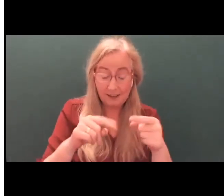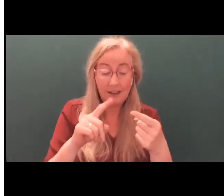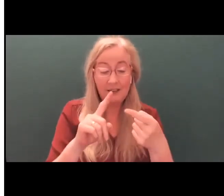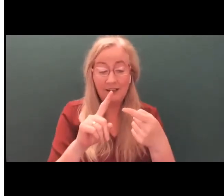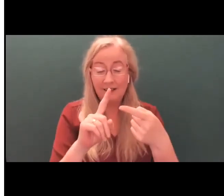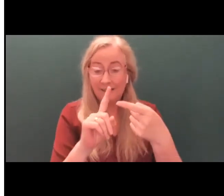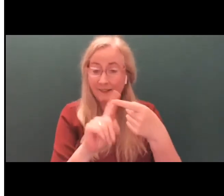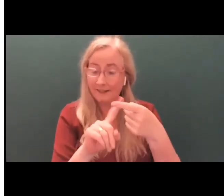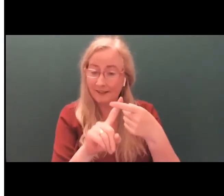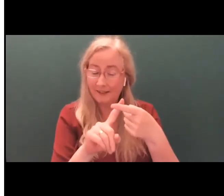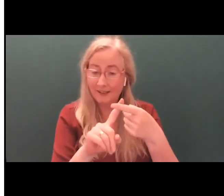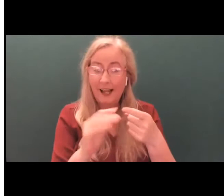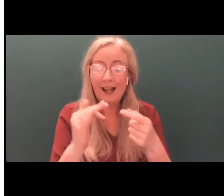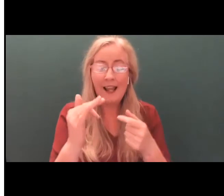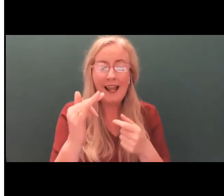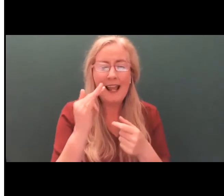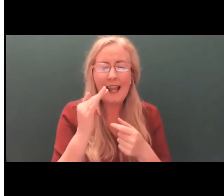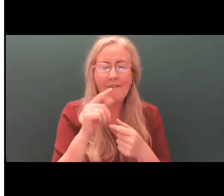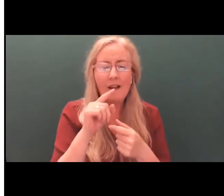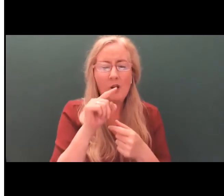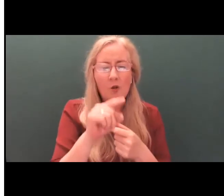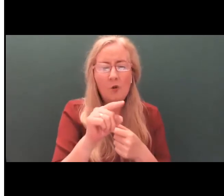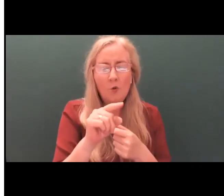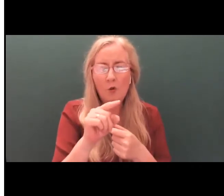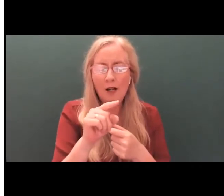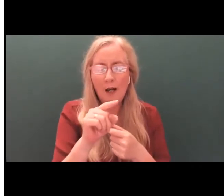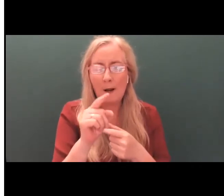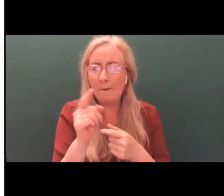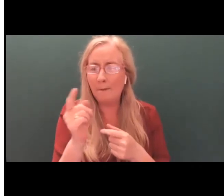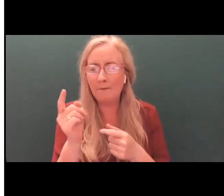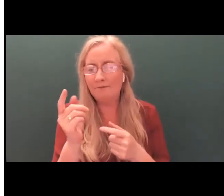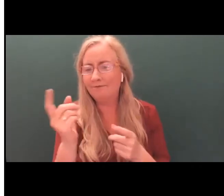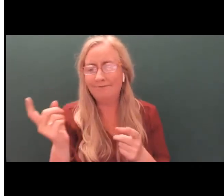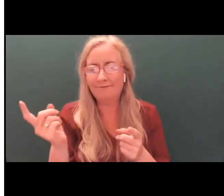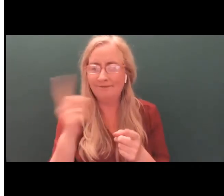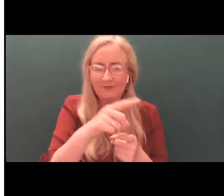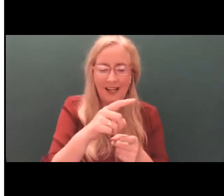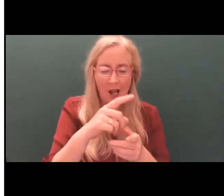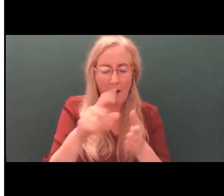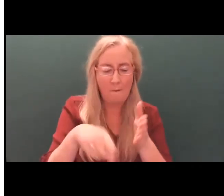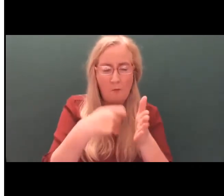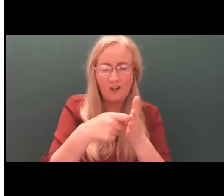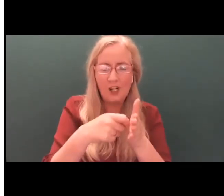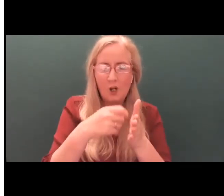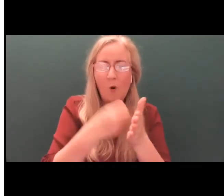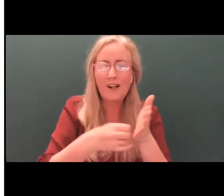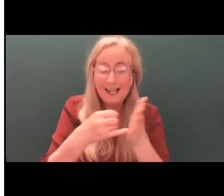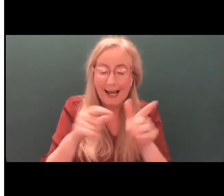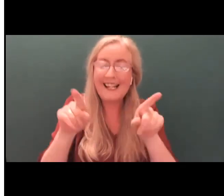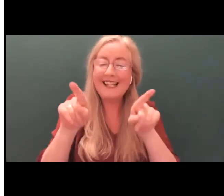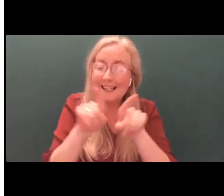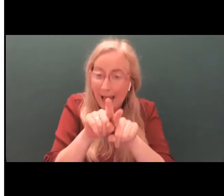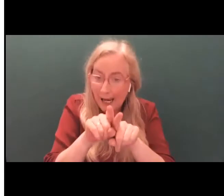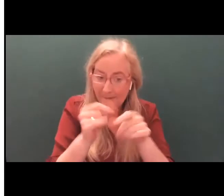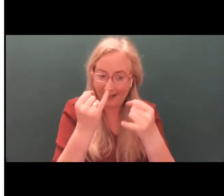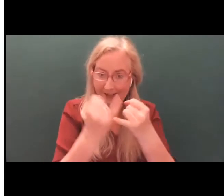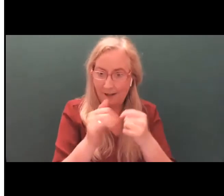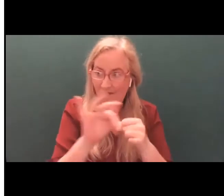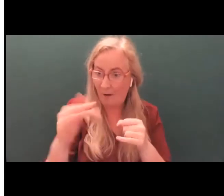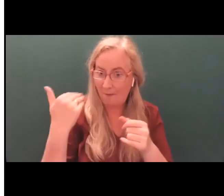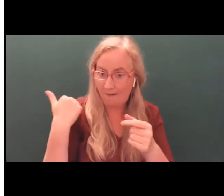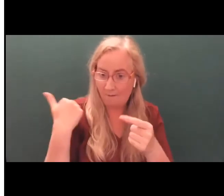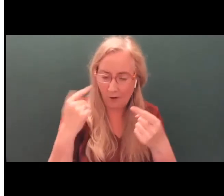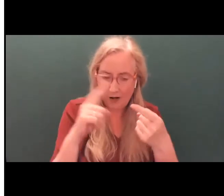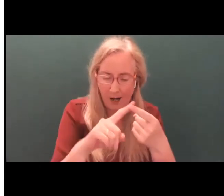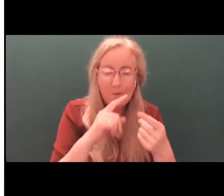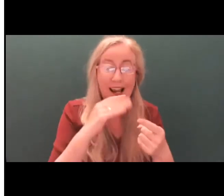one is that if you are returning as a project organizer, you can use your same details, but if you're a